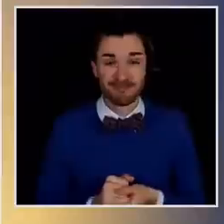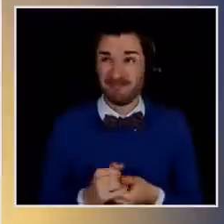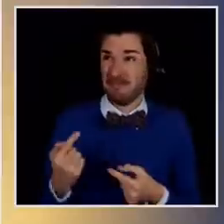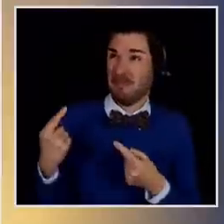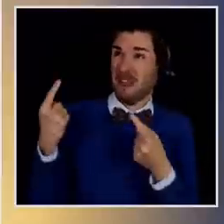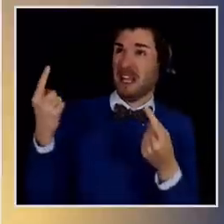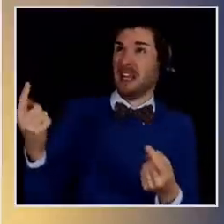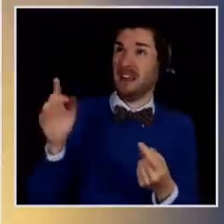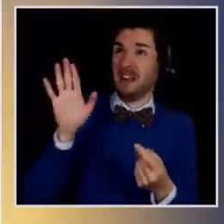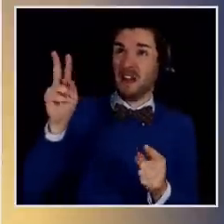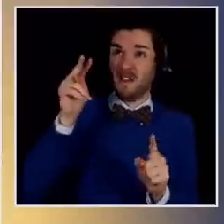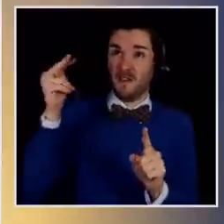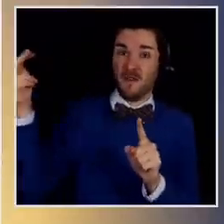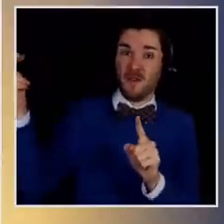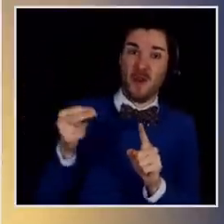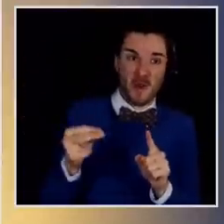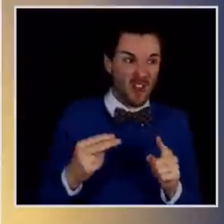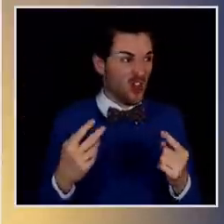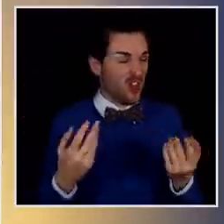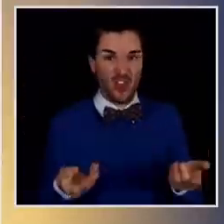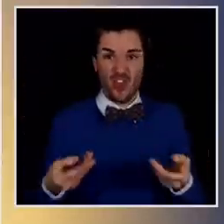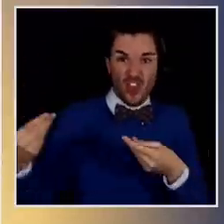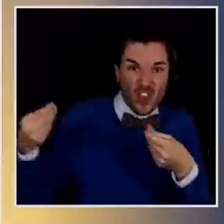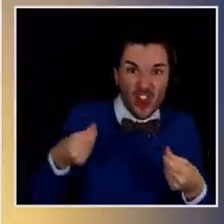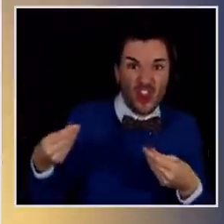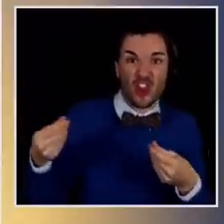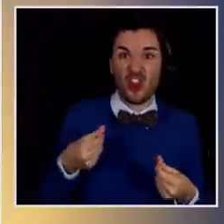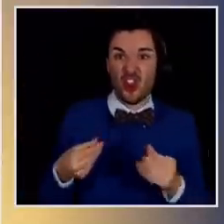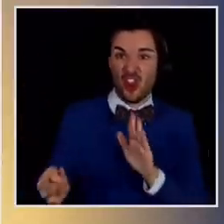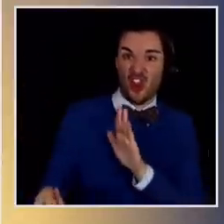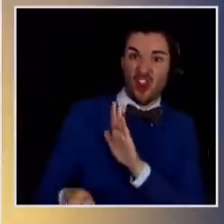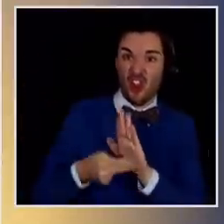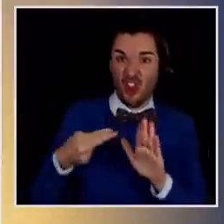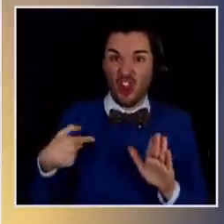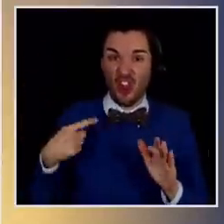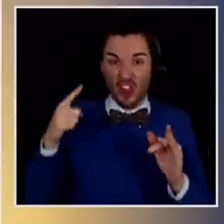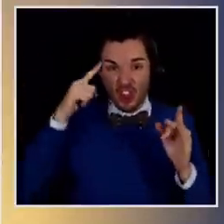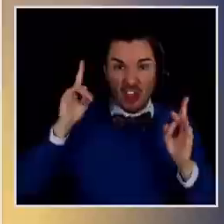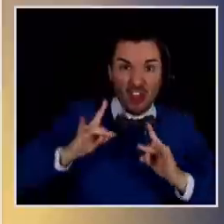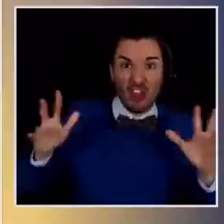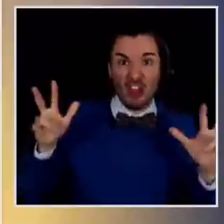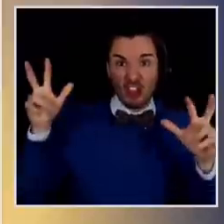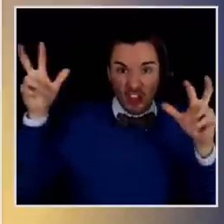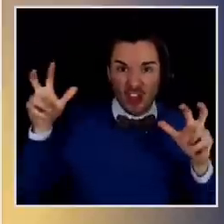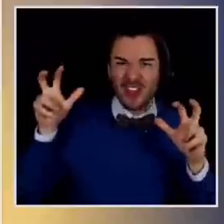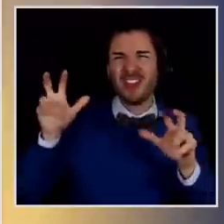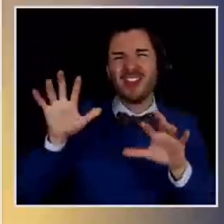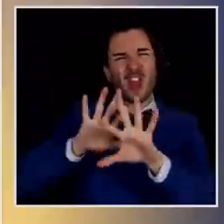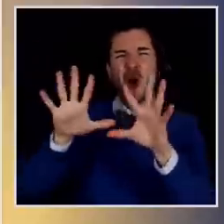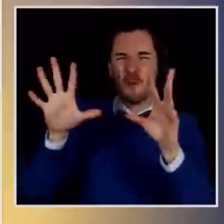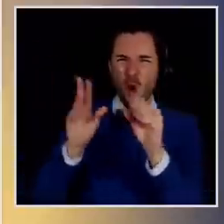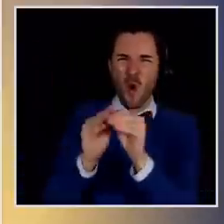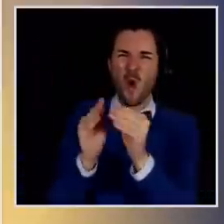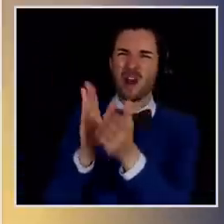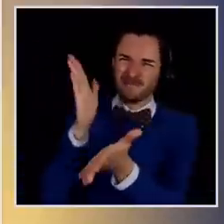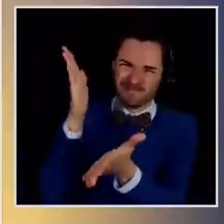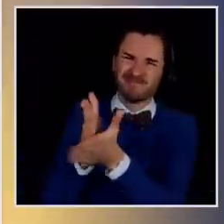demonization in America begin to end here and now.